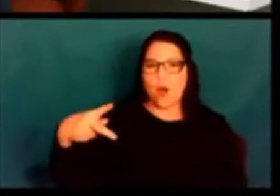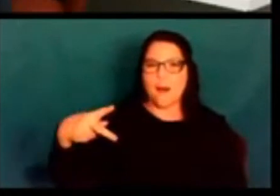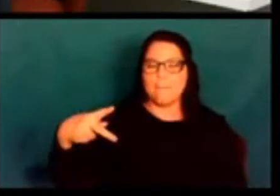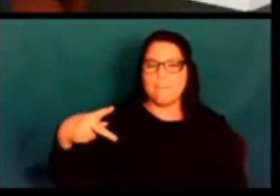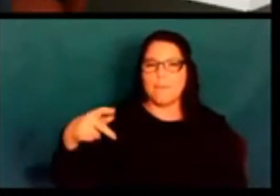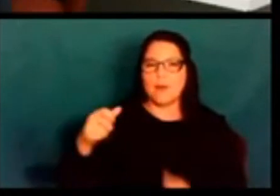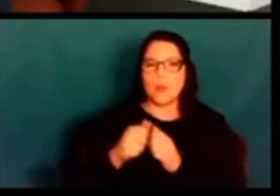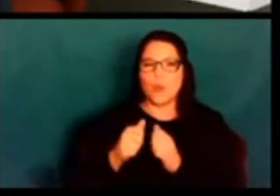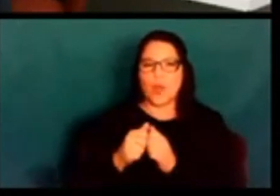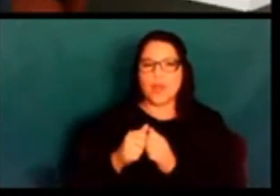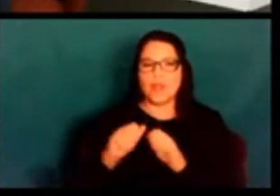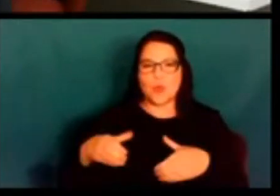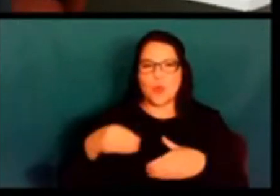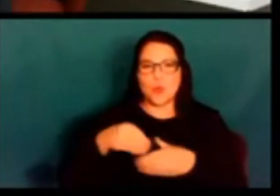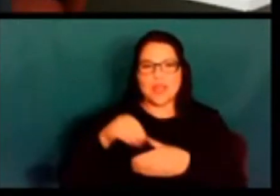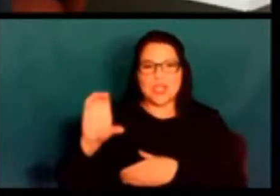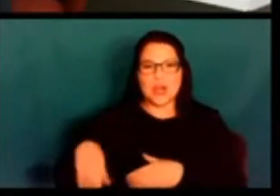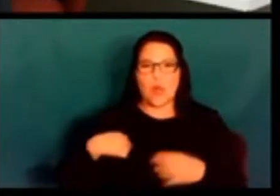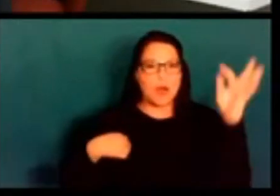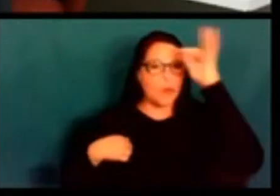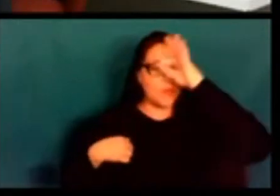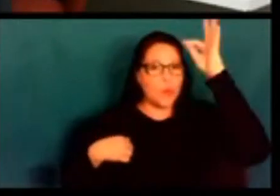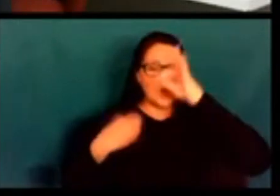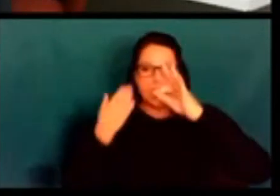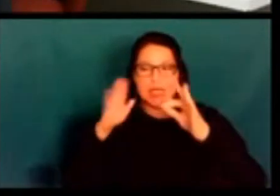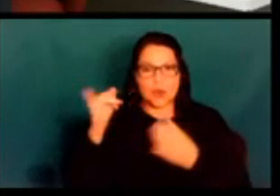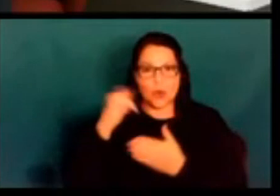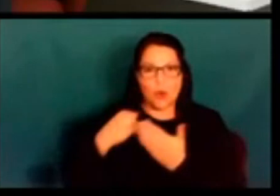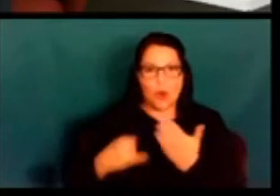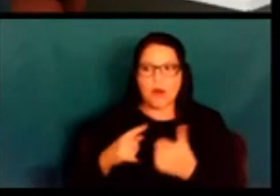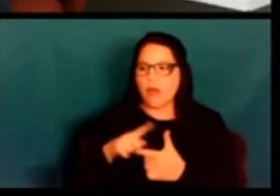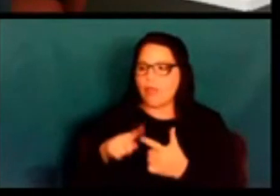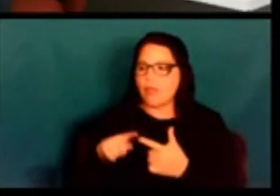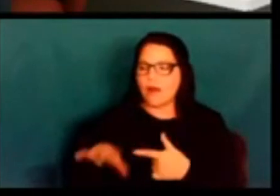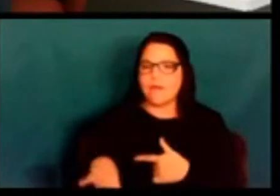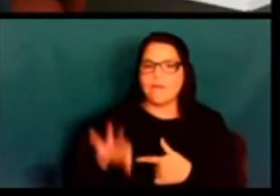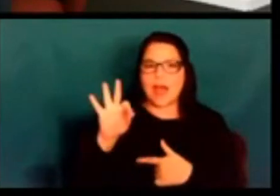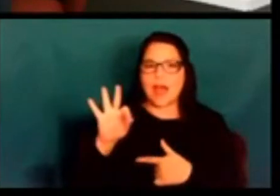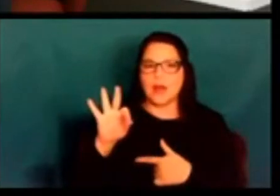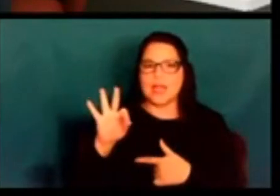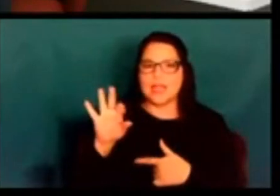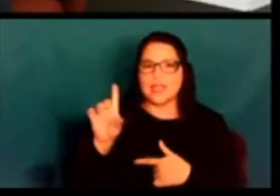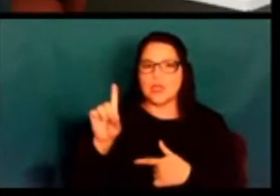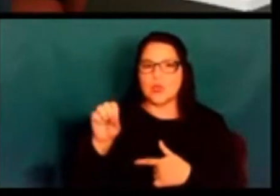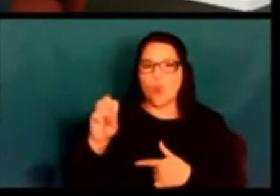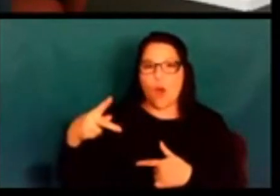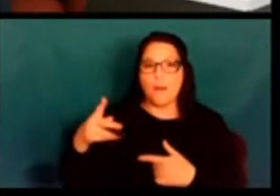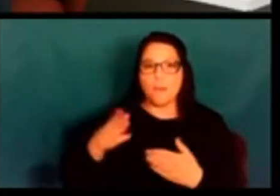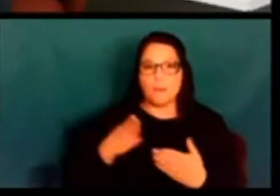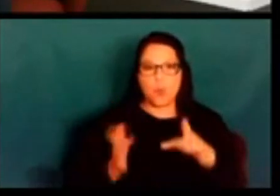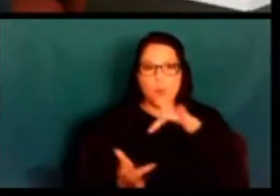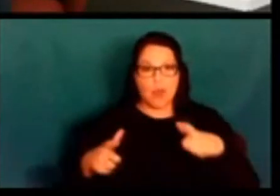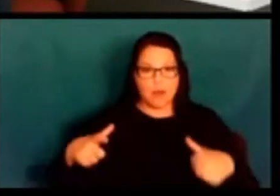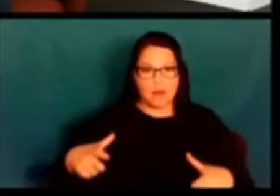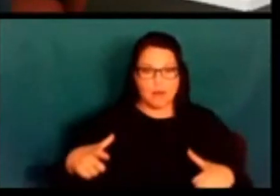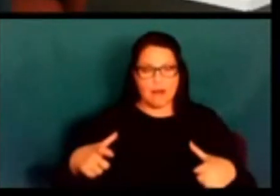in Chicago. I had no idea about that part of it. Then I found a collection of his doo-wop records, and we